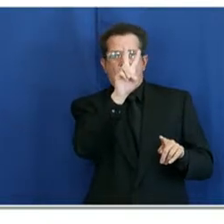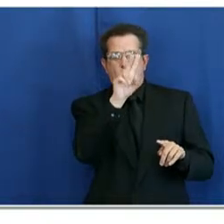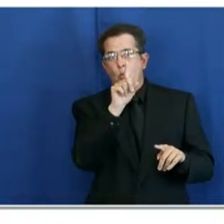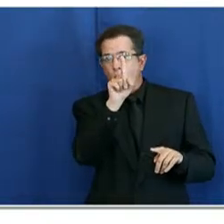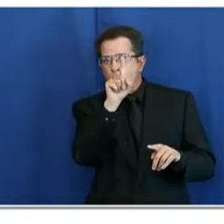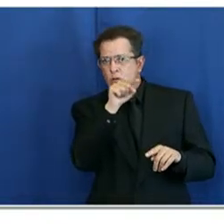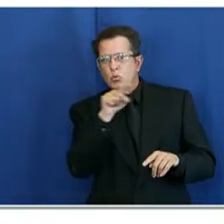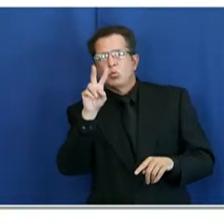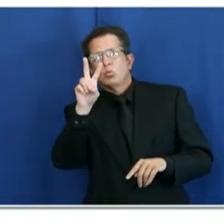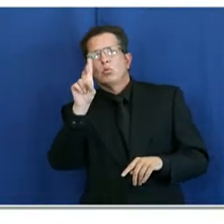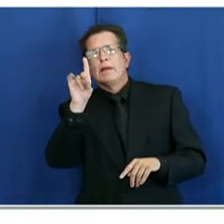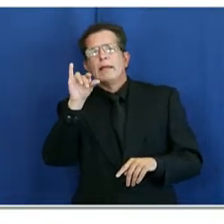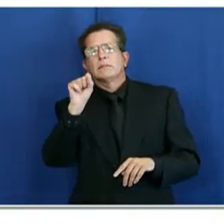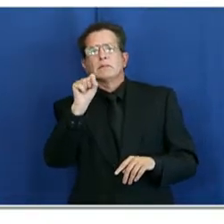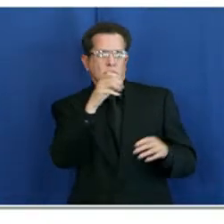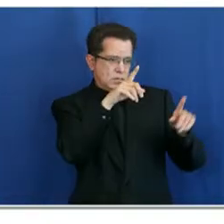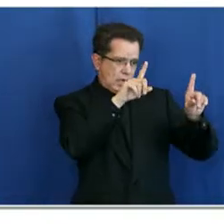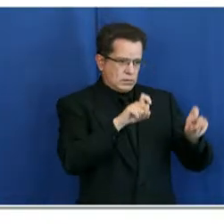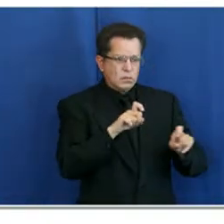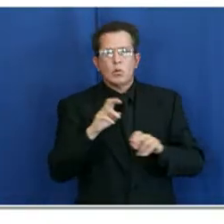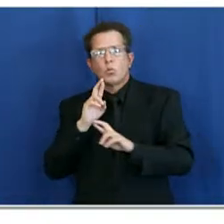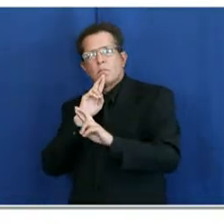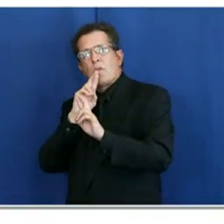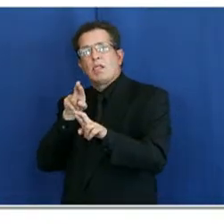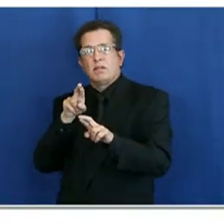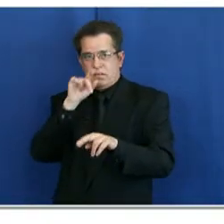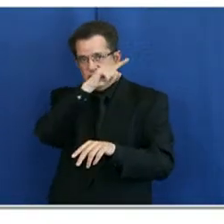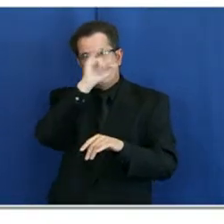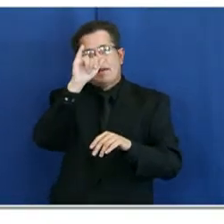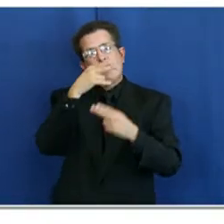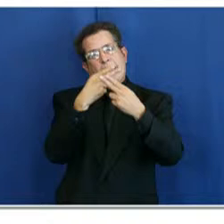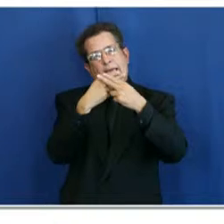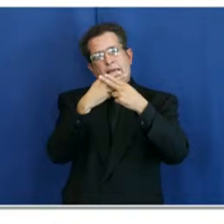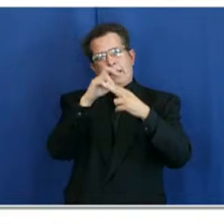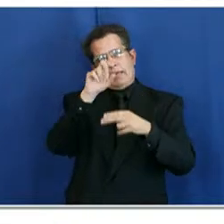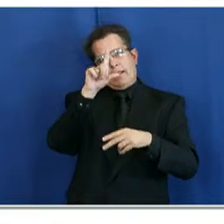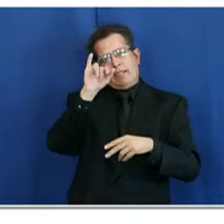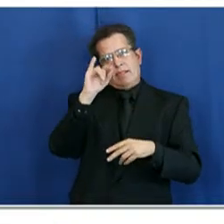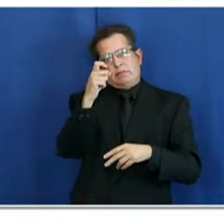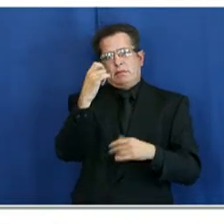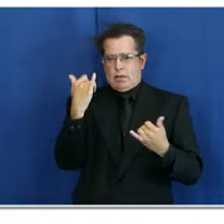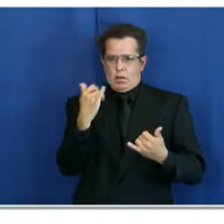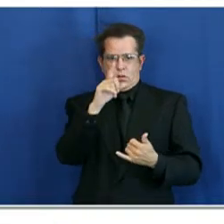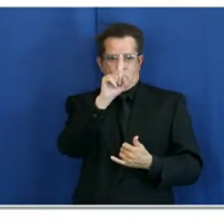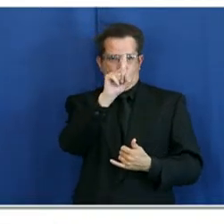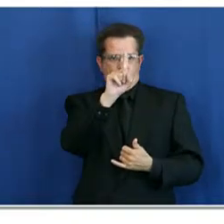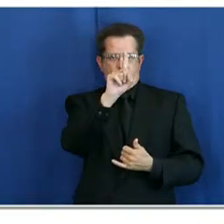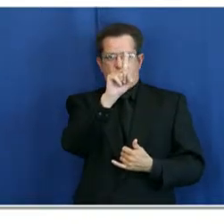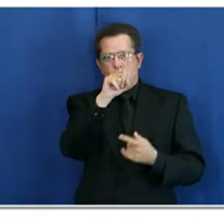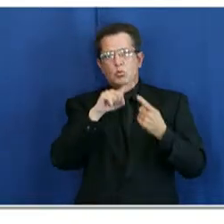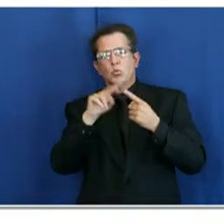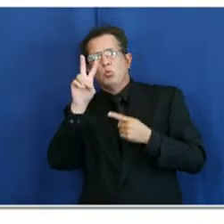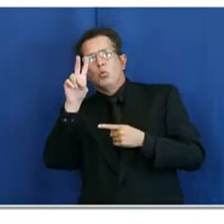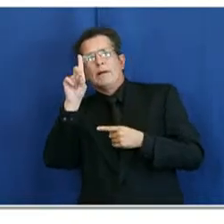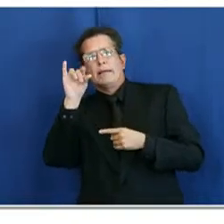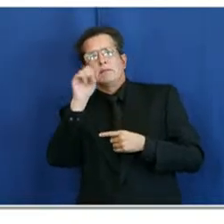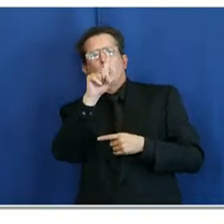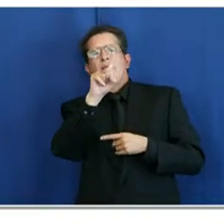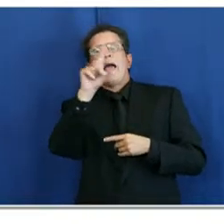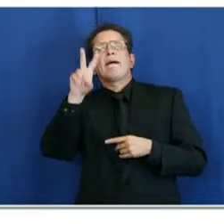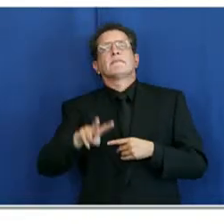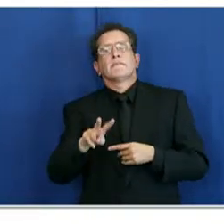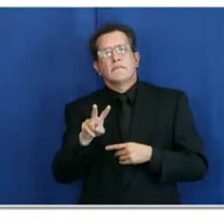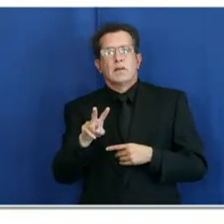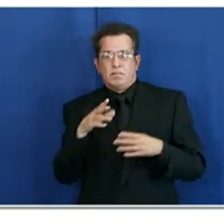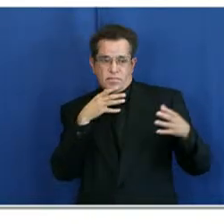The segment of our county public health operations that are part of our Helix partnership are between a day and a half. You see the state's walk-in